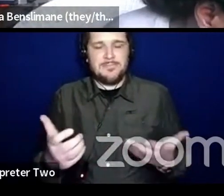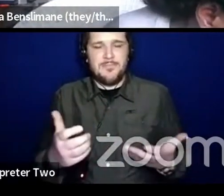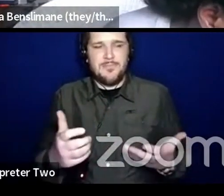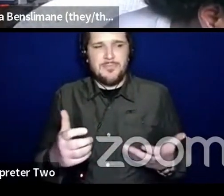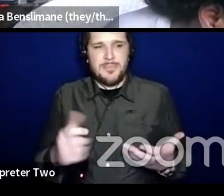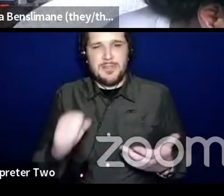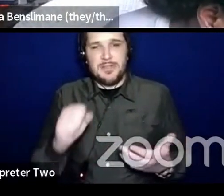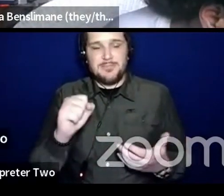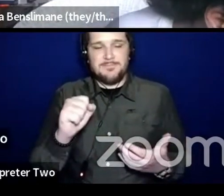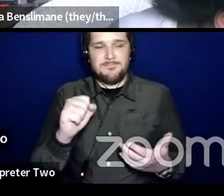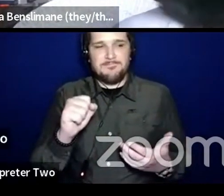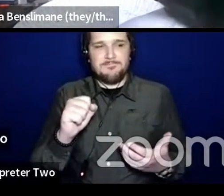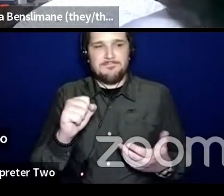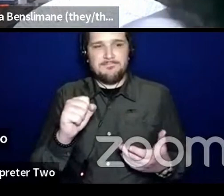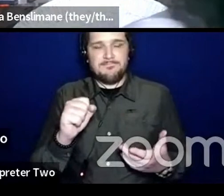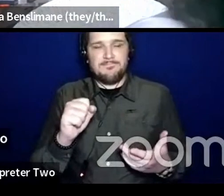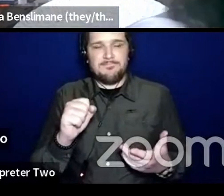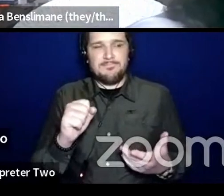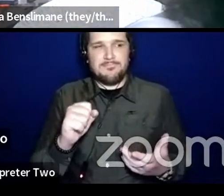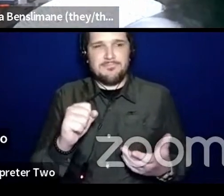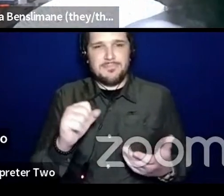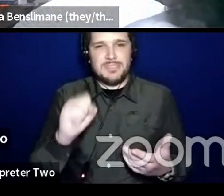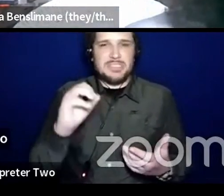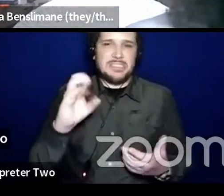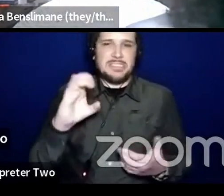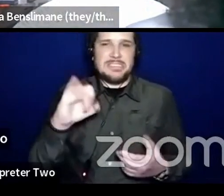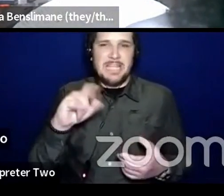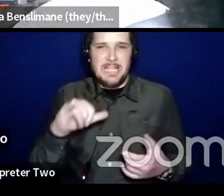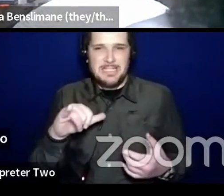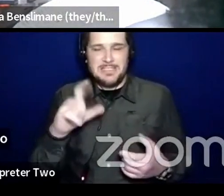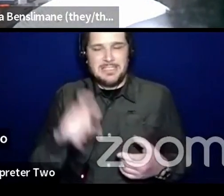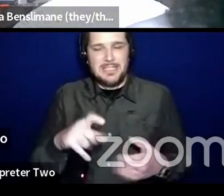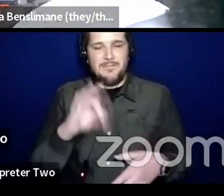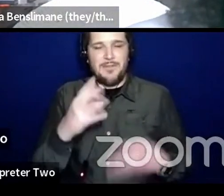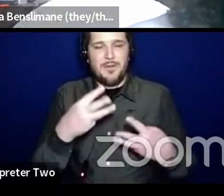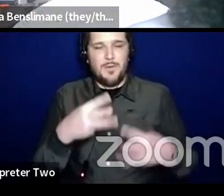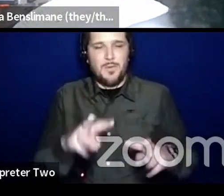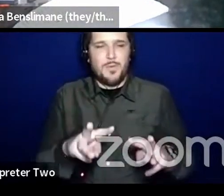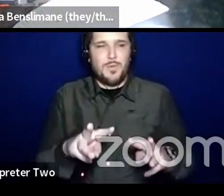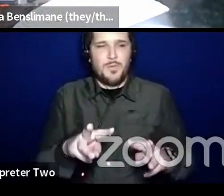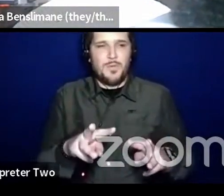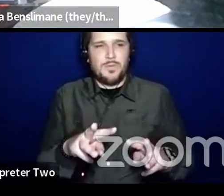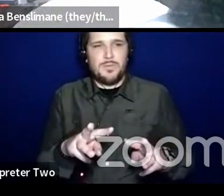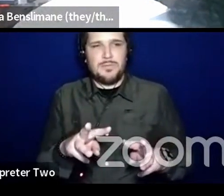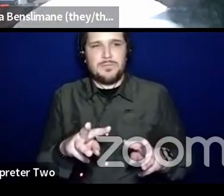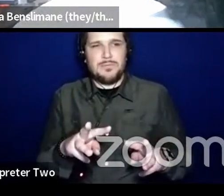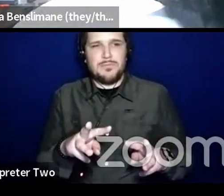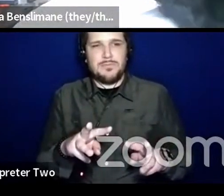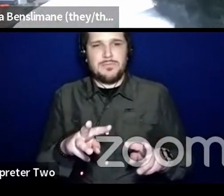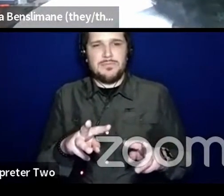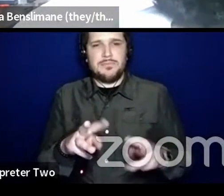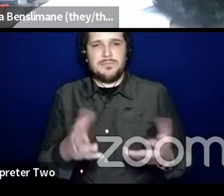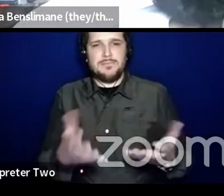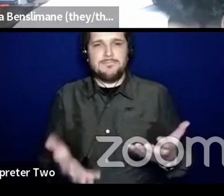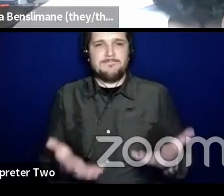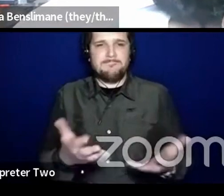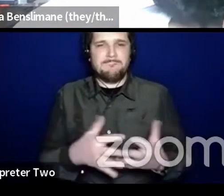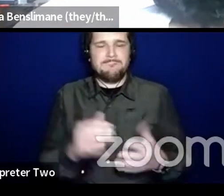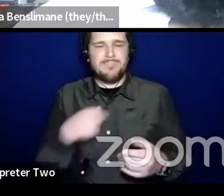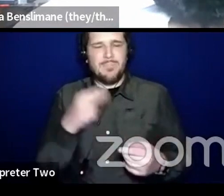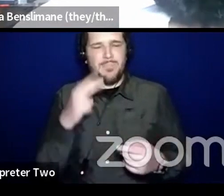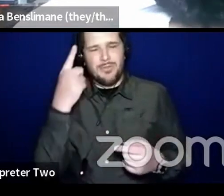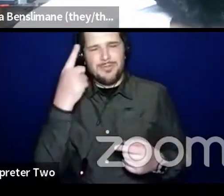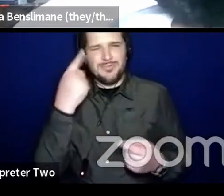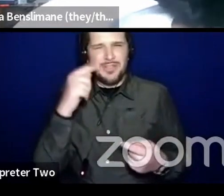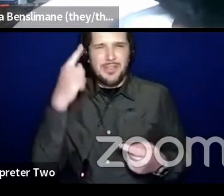societies need to find a way to, I'm looking for the